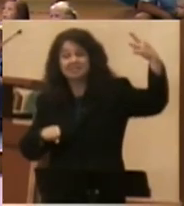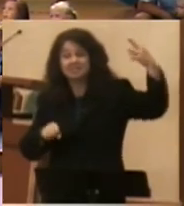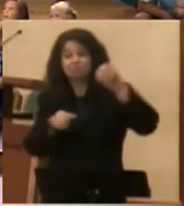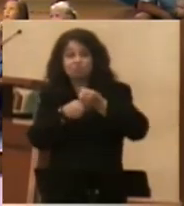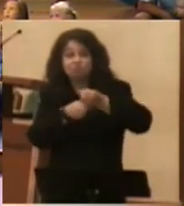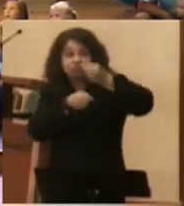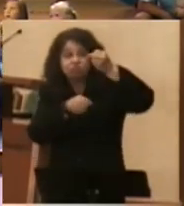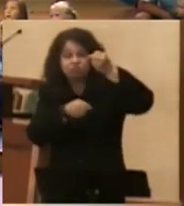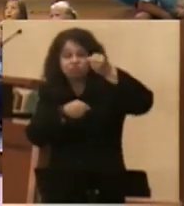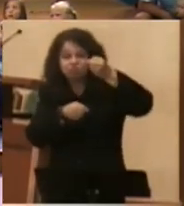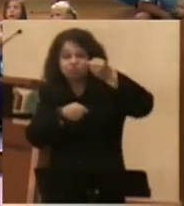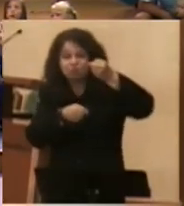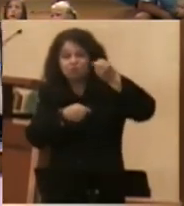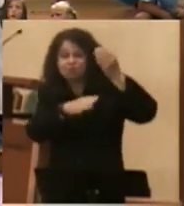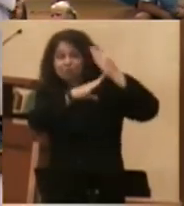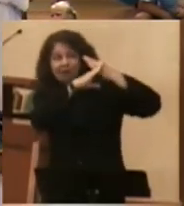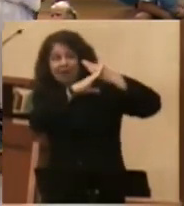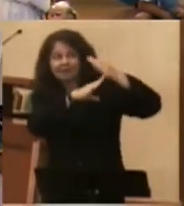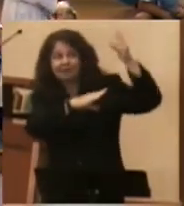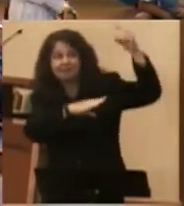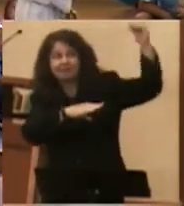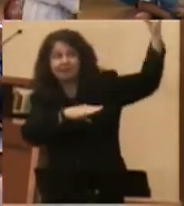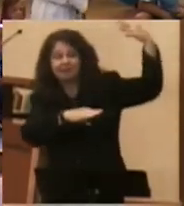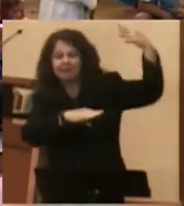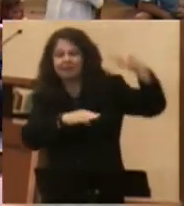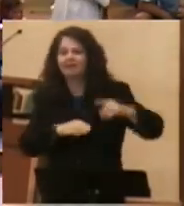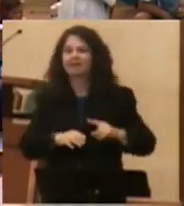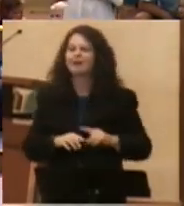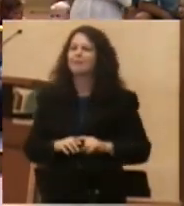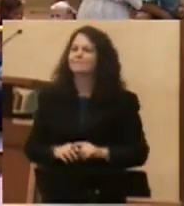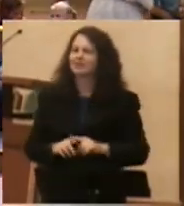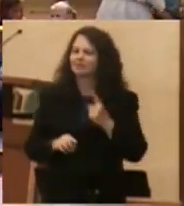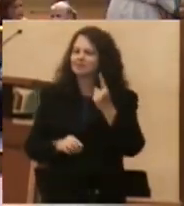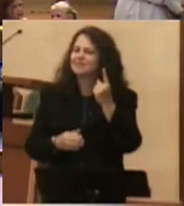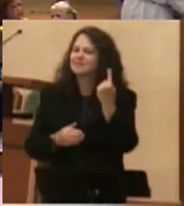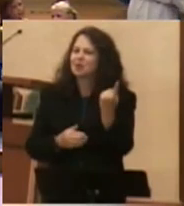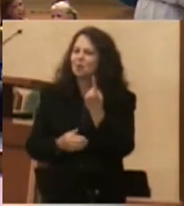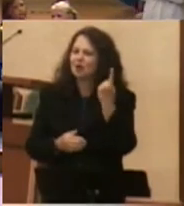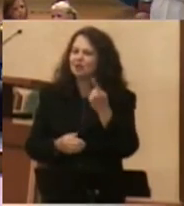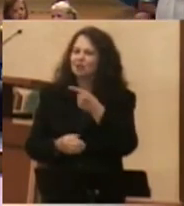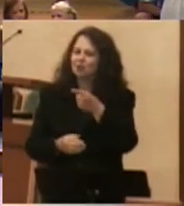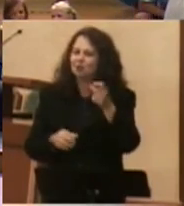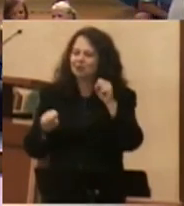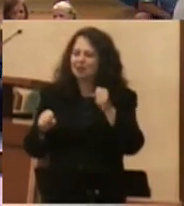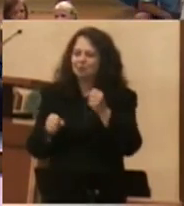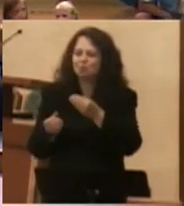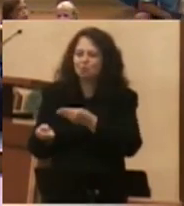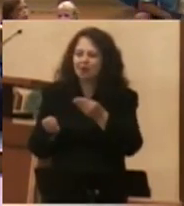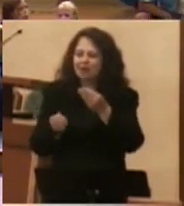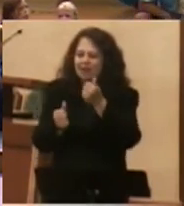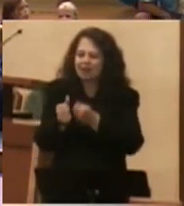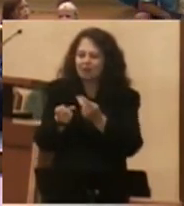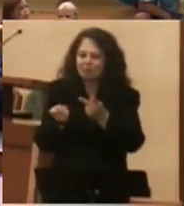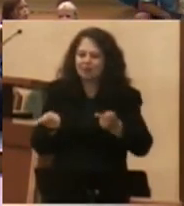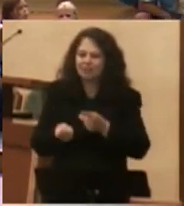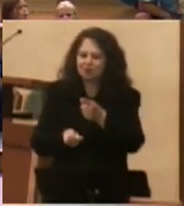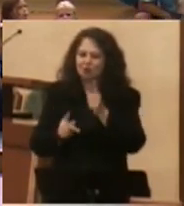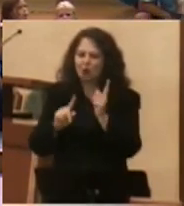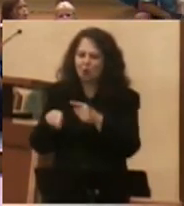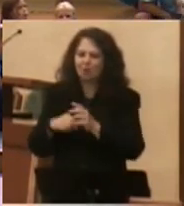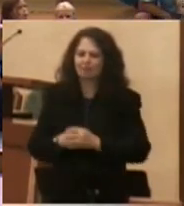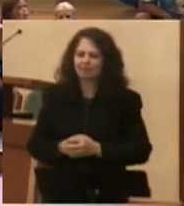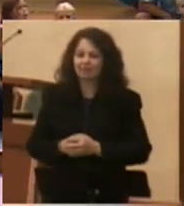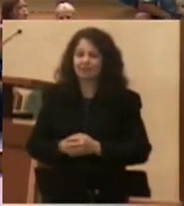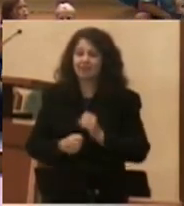someone that you can bring everywhere you go. And no matter what storms in life you might have, there